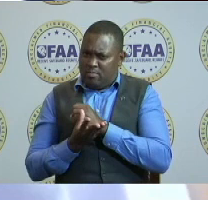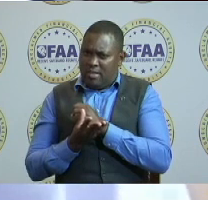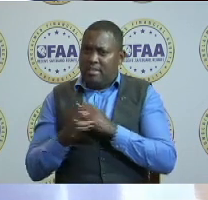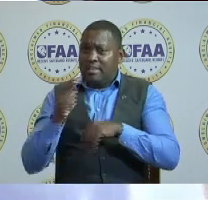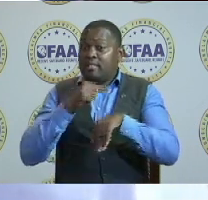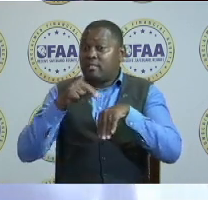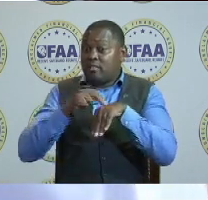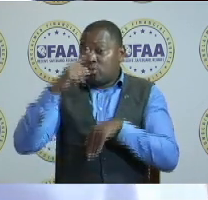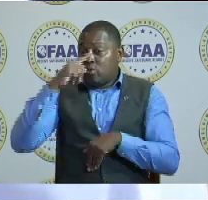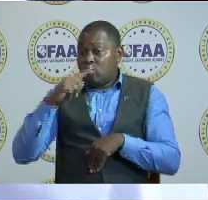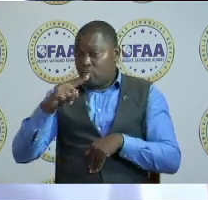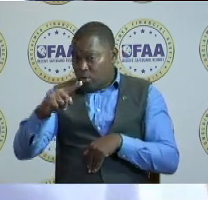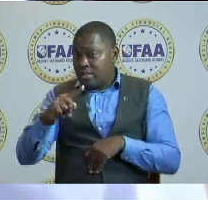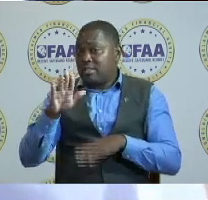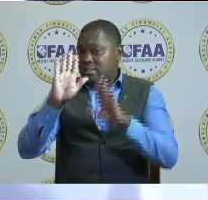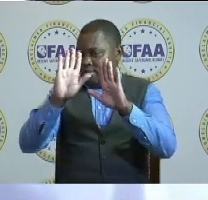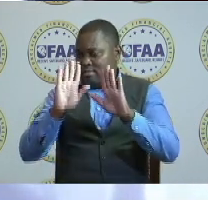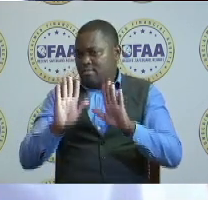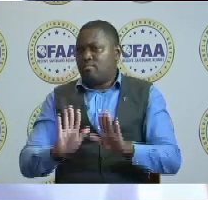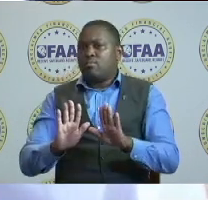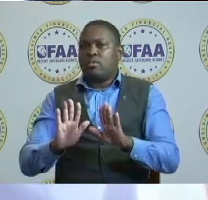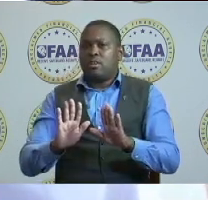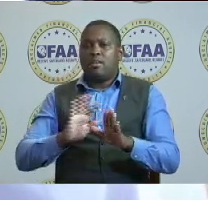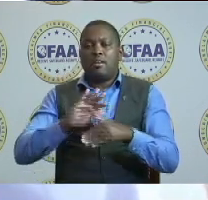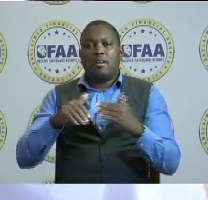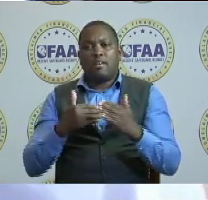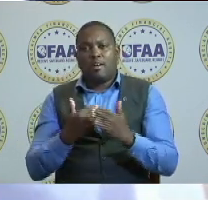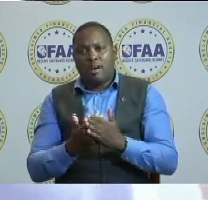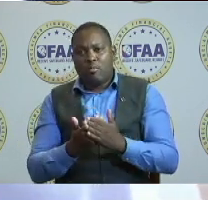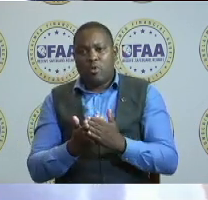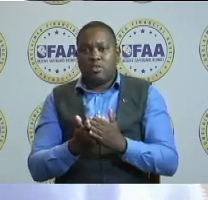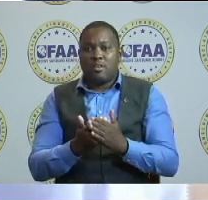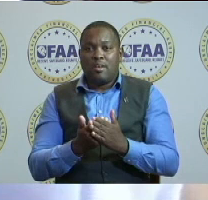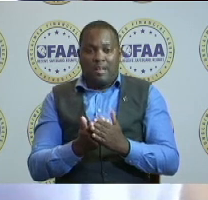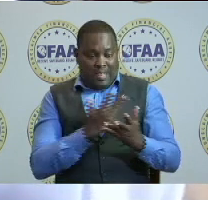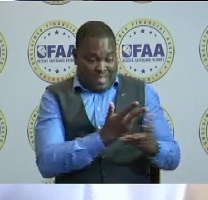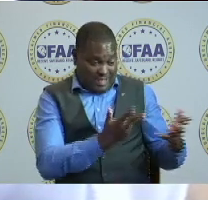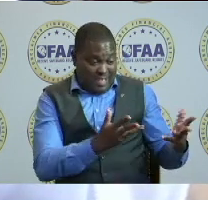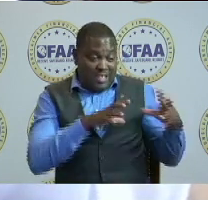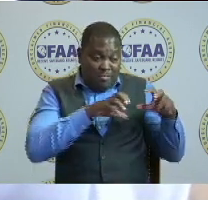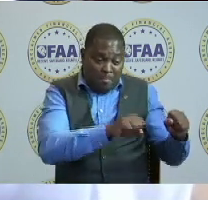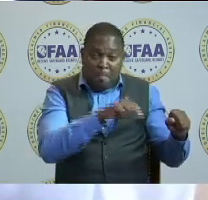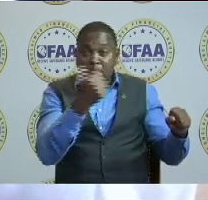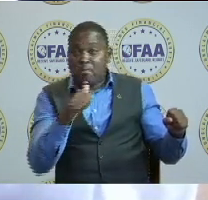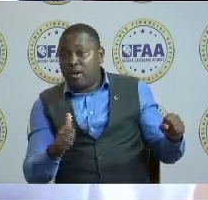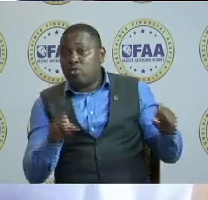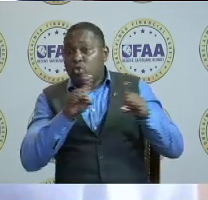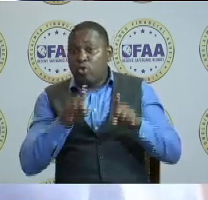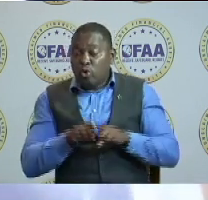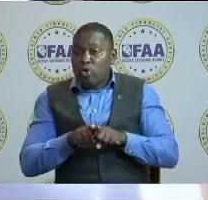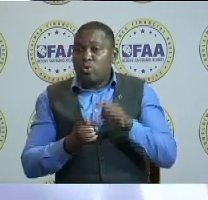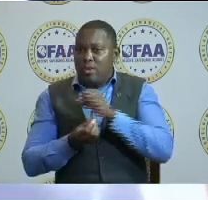policy that is important with regard to unclaimed financial assets. And I also touch a bit on the